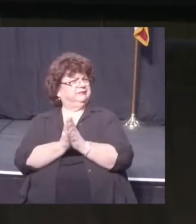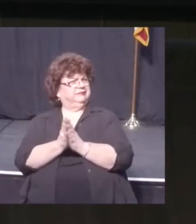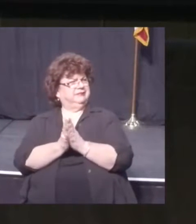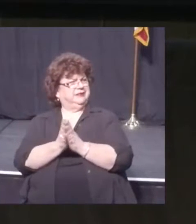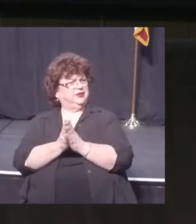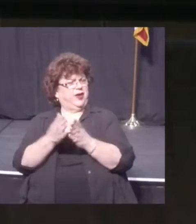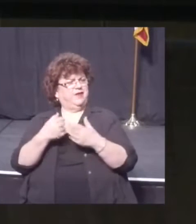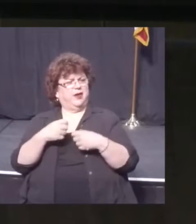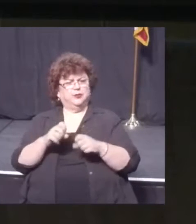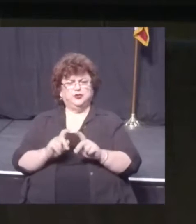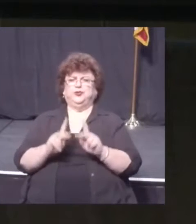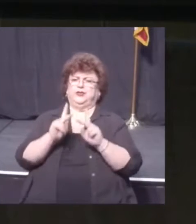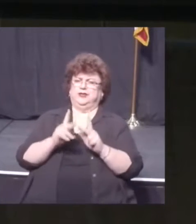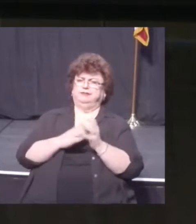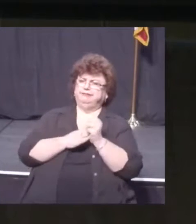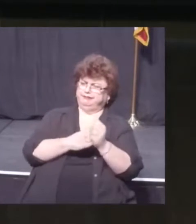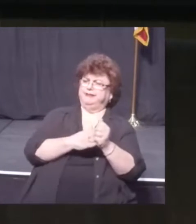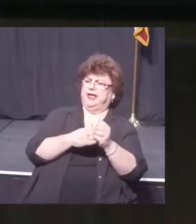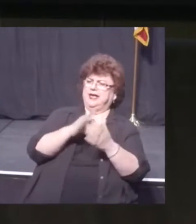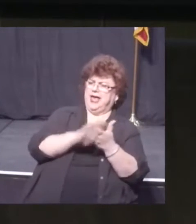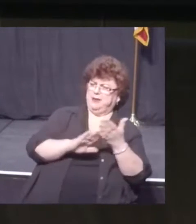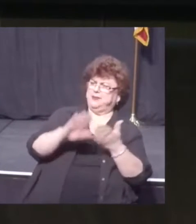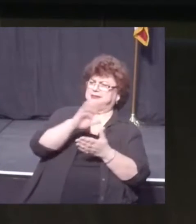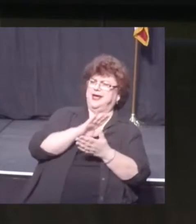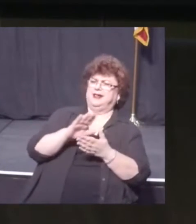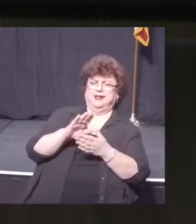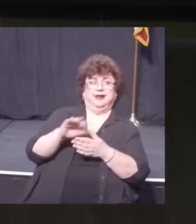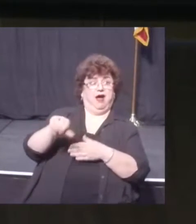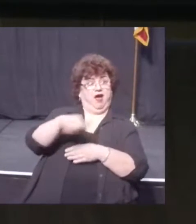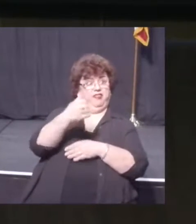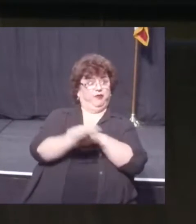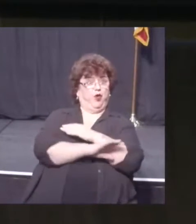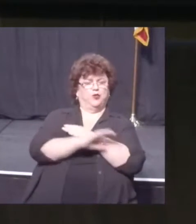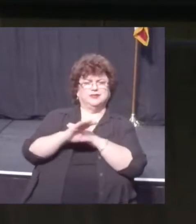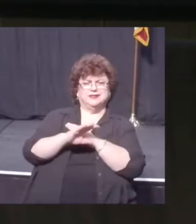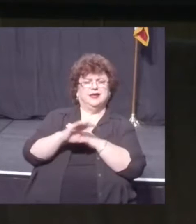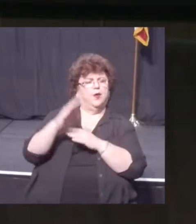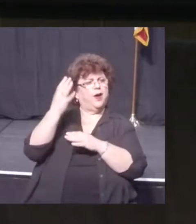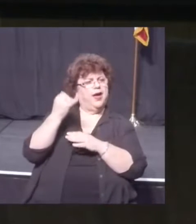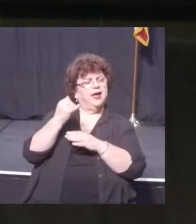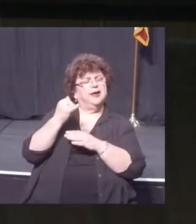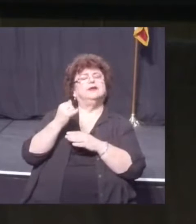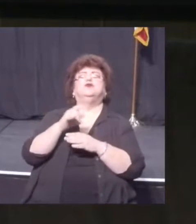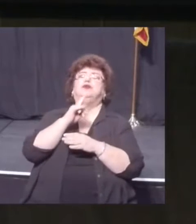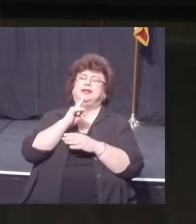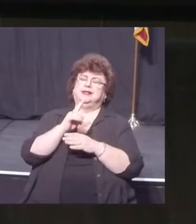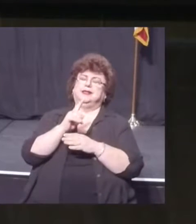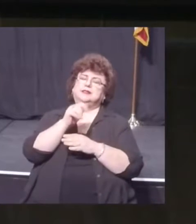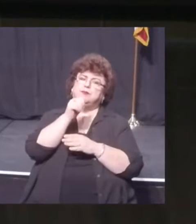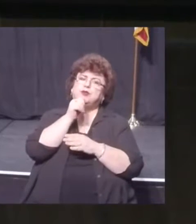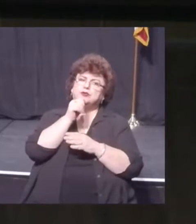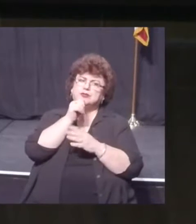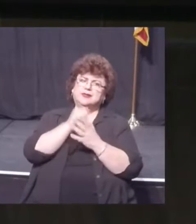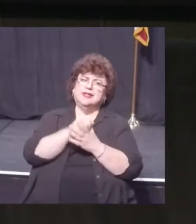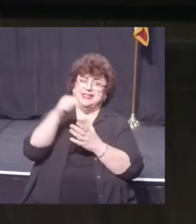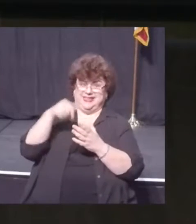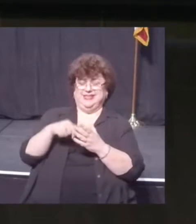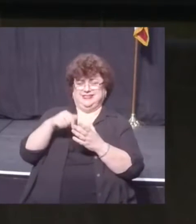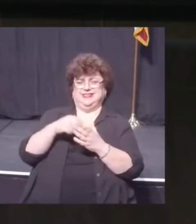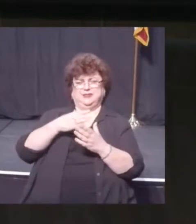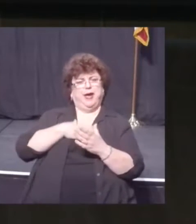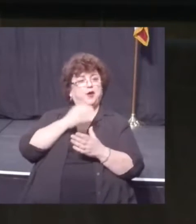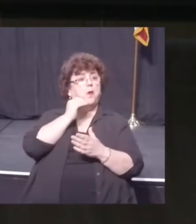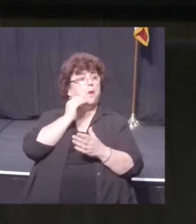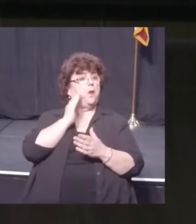campus on the other coast. The answer is partly personal. For me, this is a homecoming